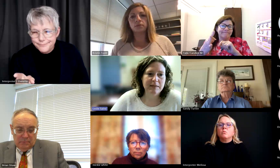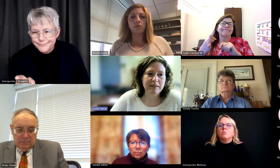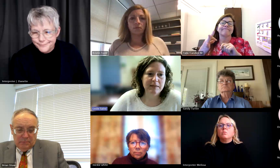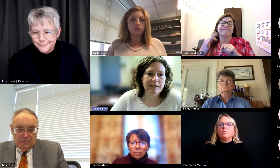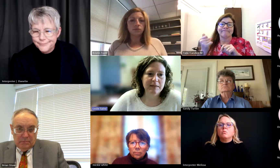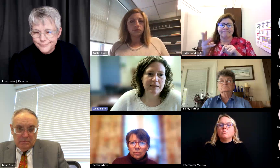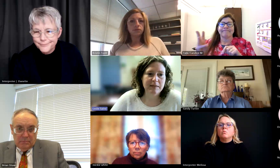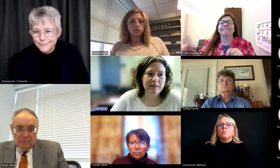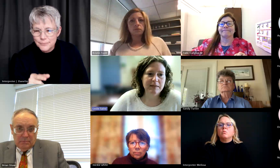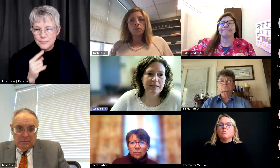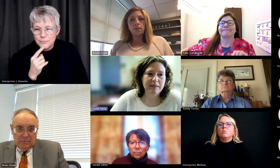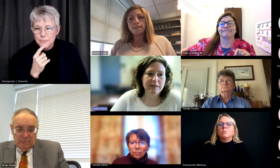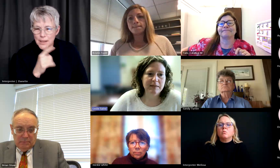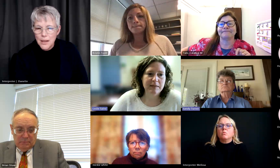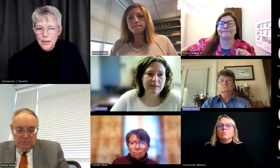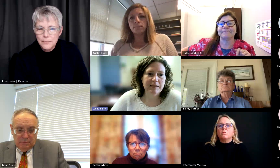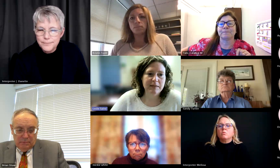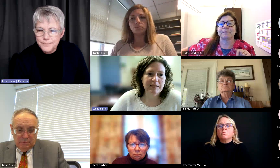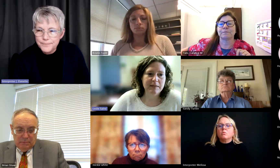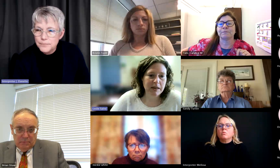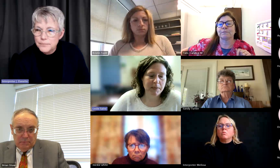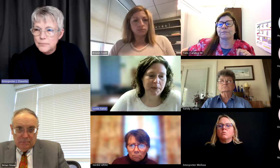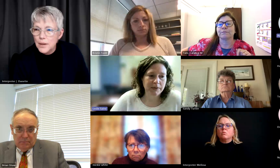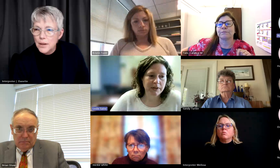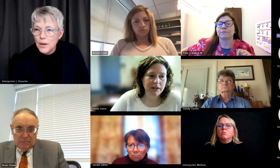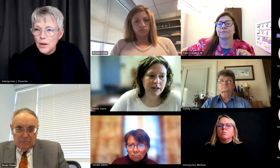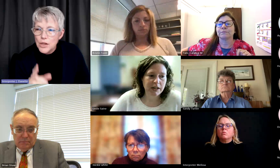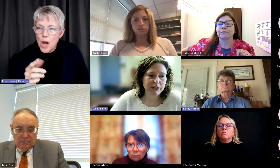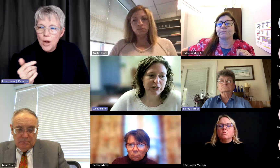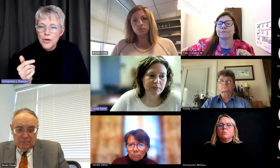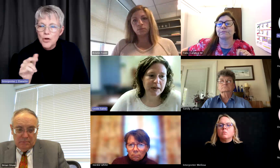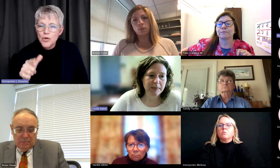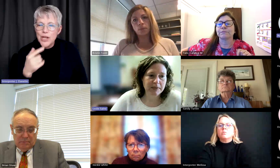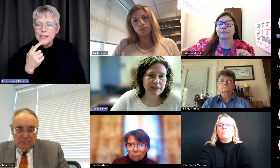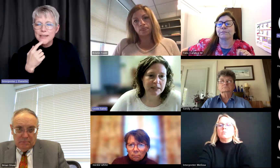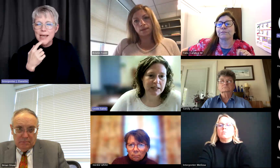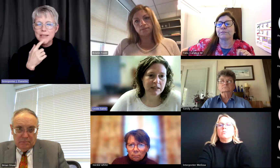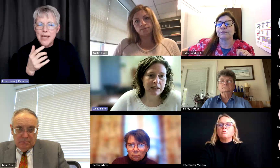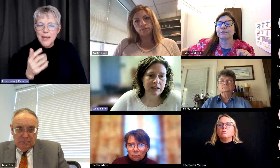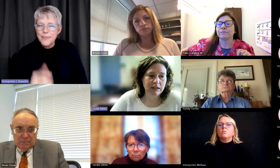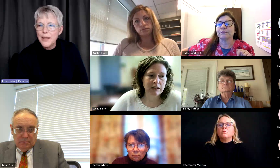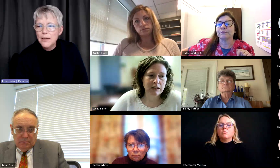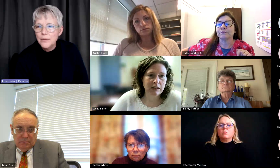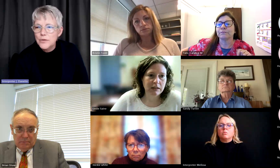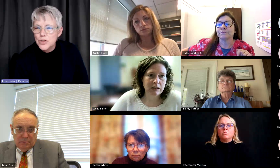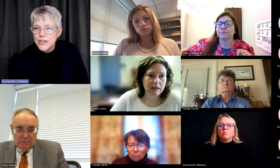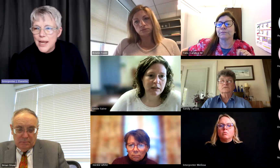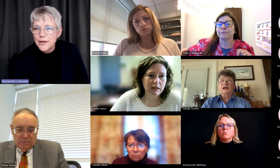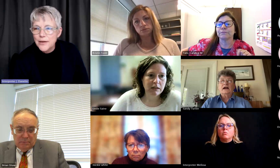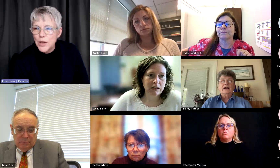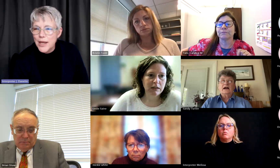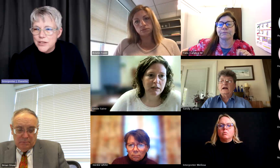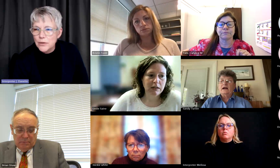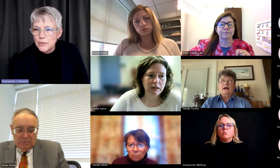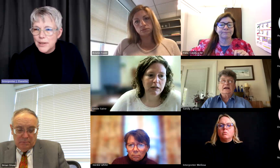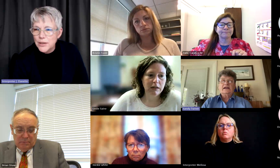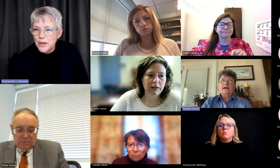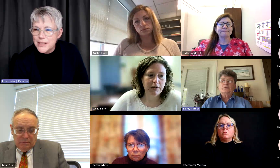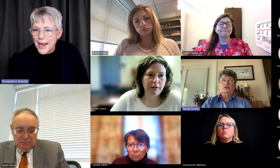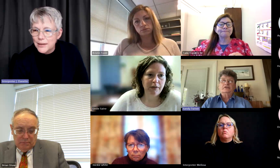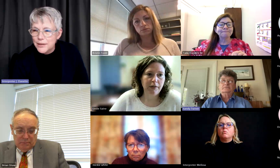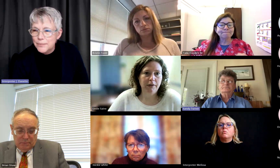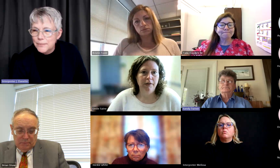people, 49 people. Click on the 16 people. Donna Yes. says the same thing. She's saying, oh, yes,